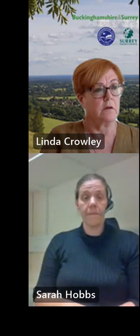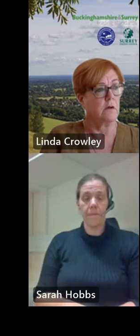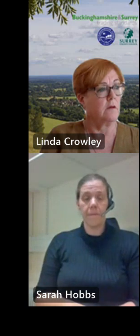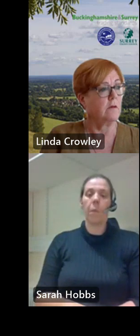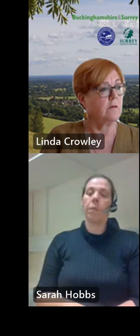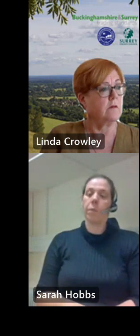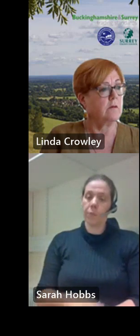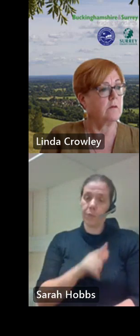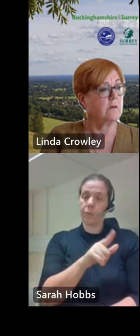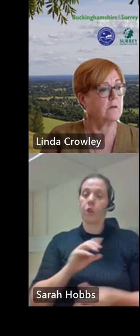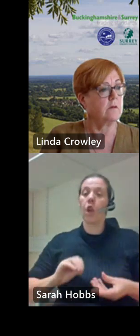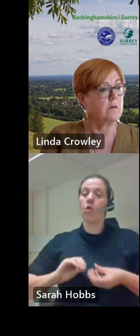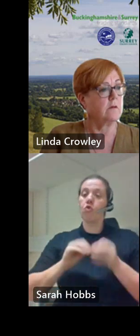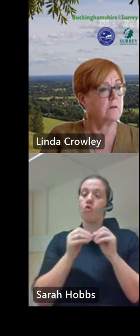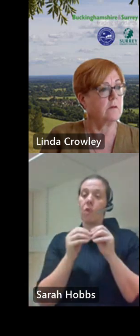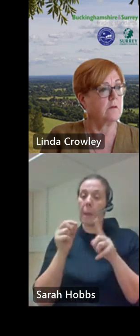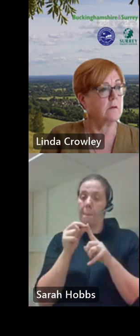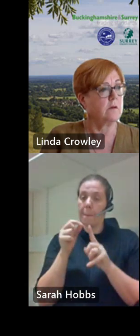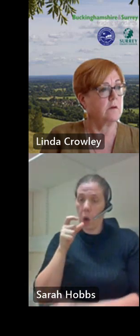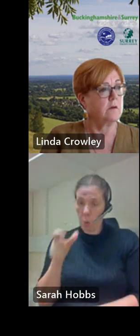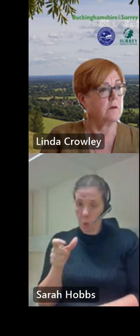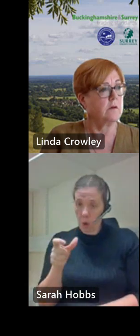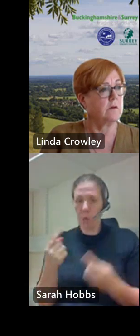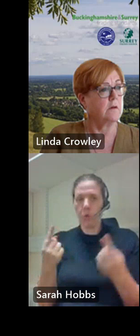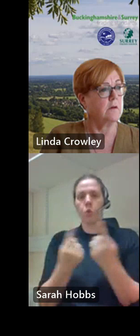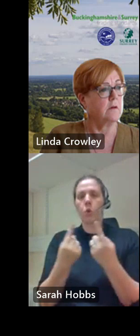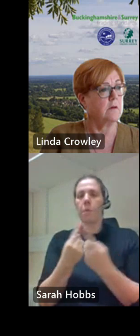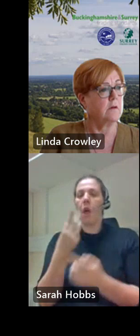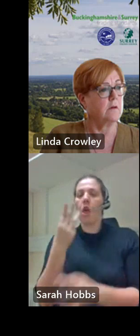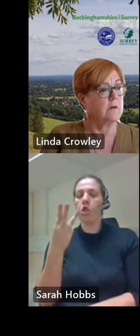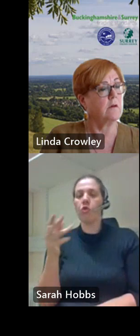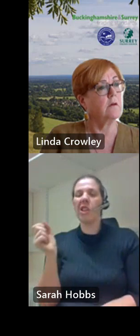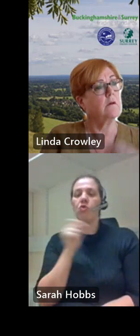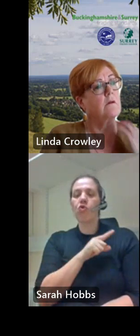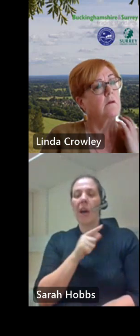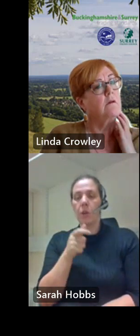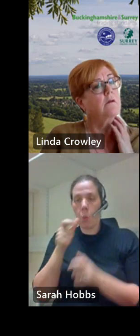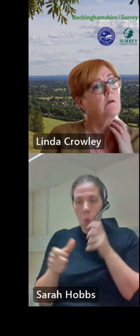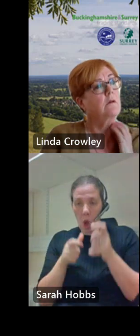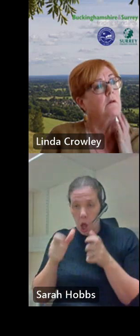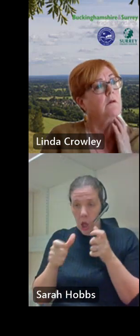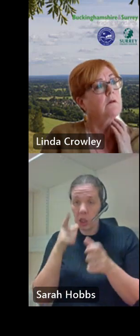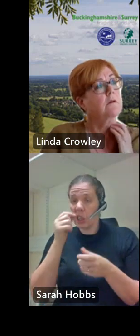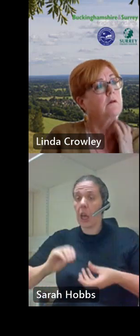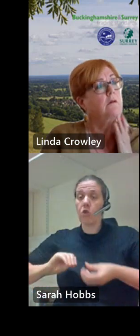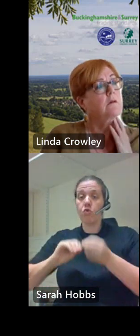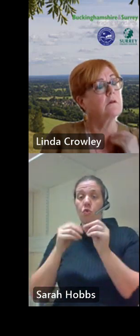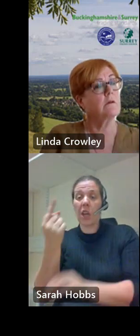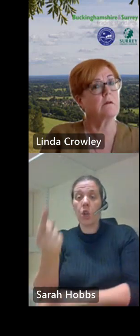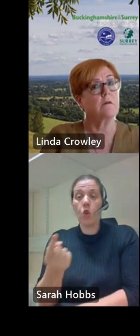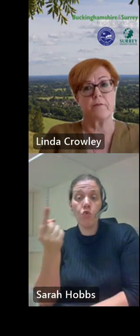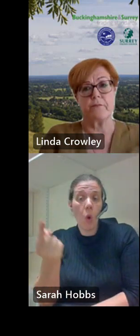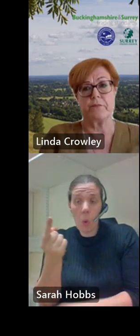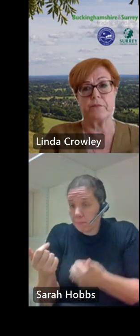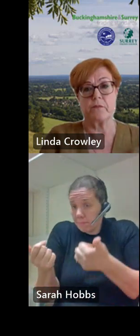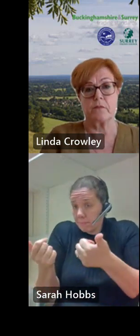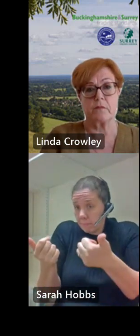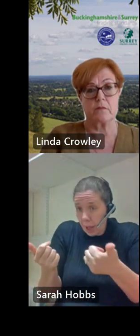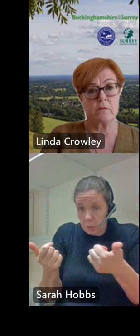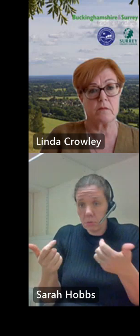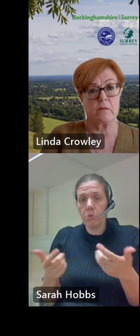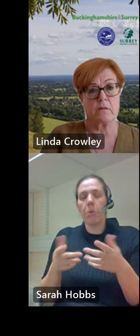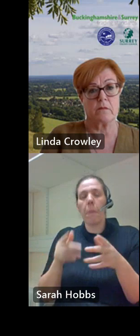Okay, creating passwords. Well, we talked about the three random words. You can create your own if you want to. That's fine, as long